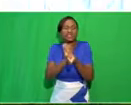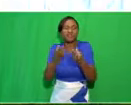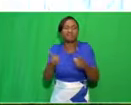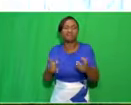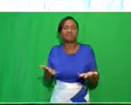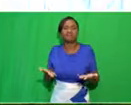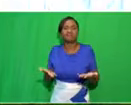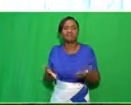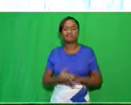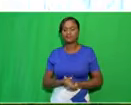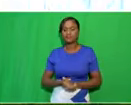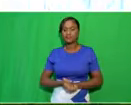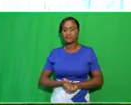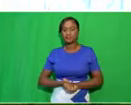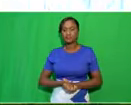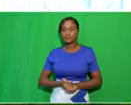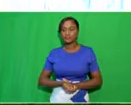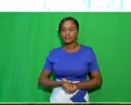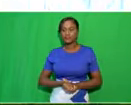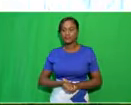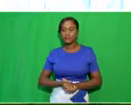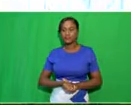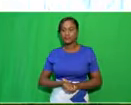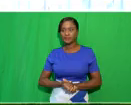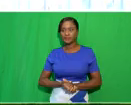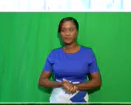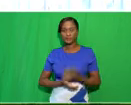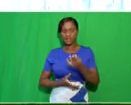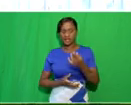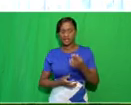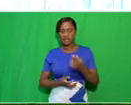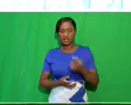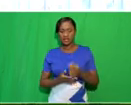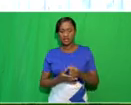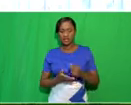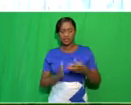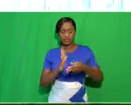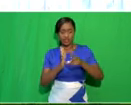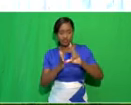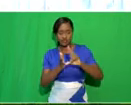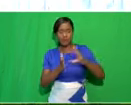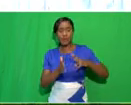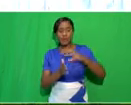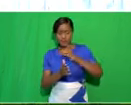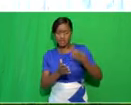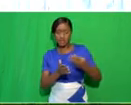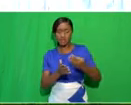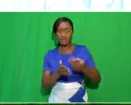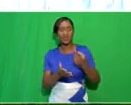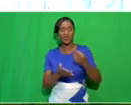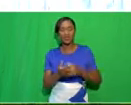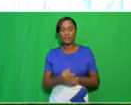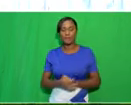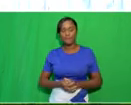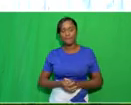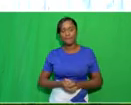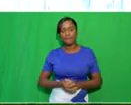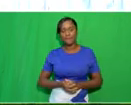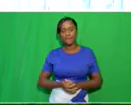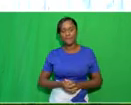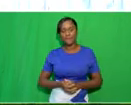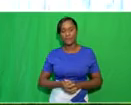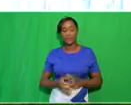mean, in terms... And by the way, the reviews and the consultations, that's what they're talking about.